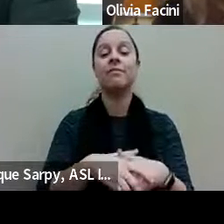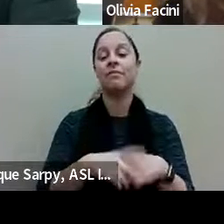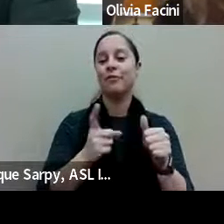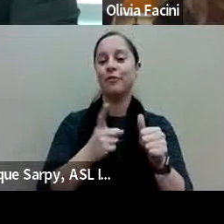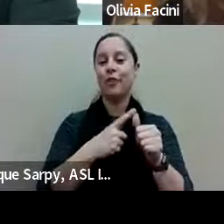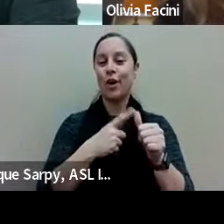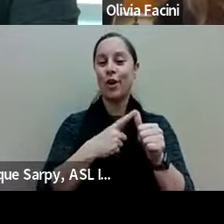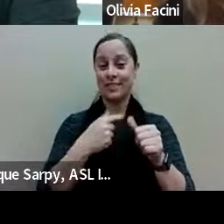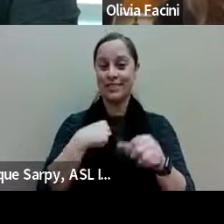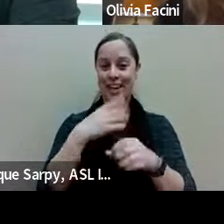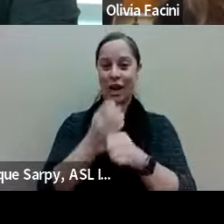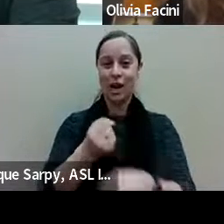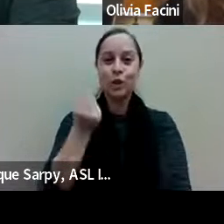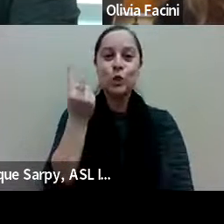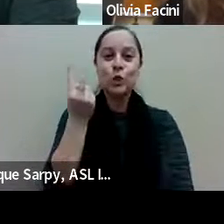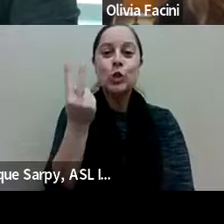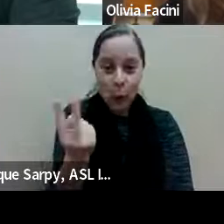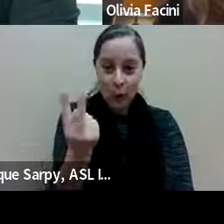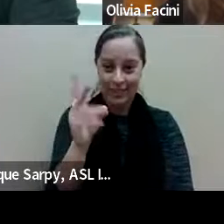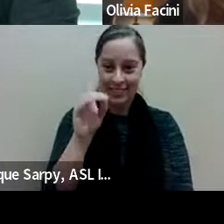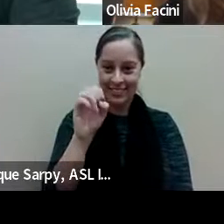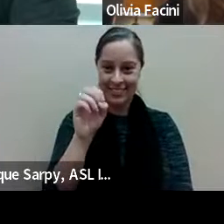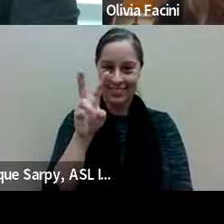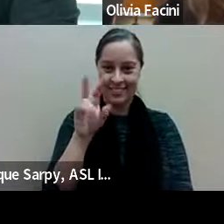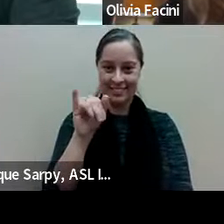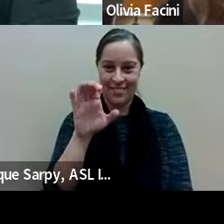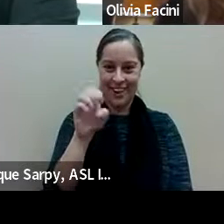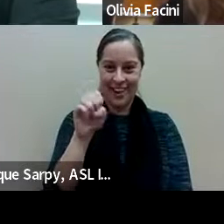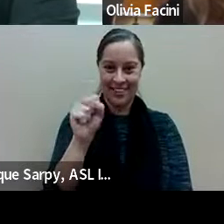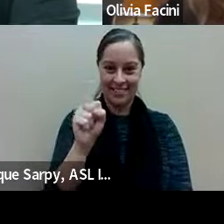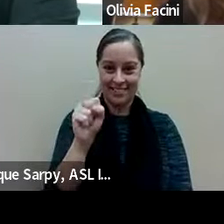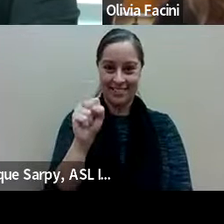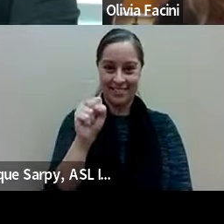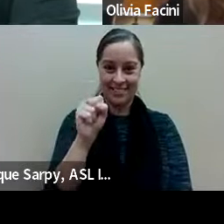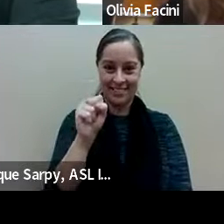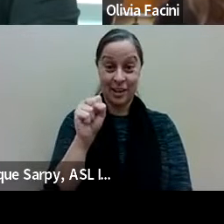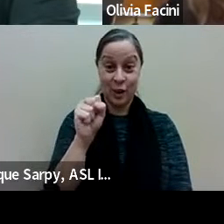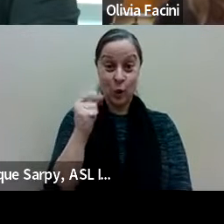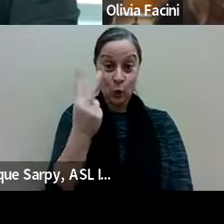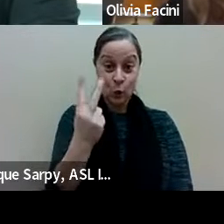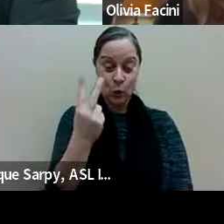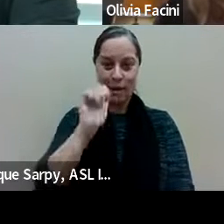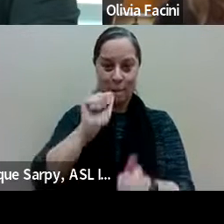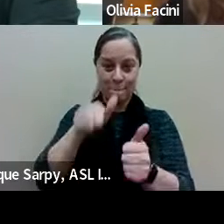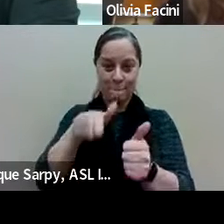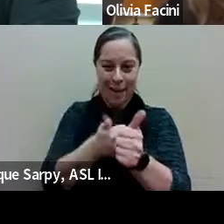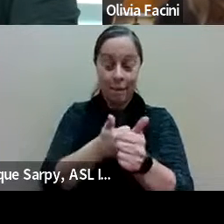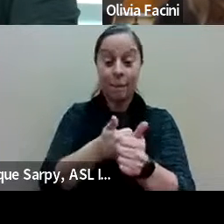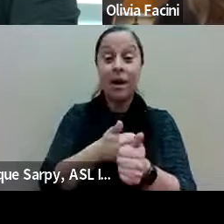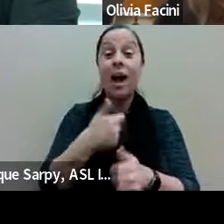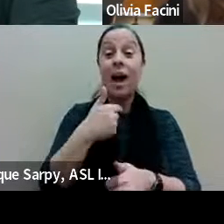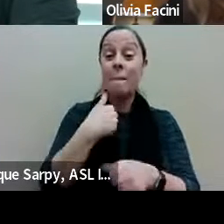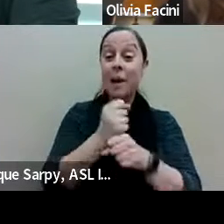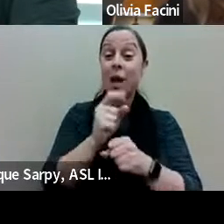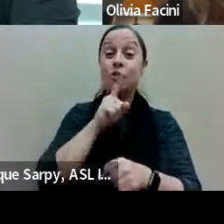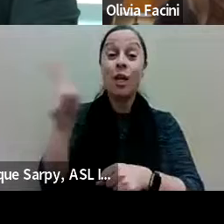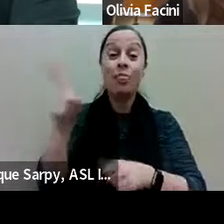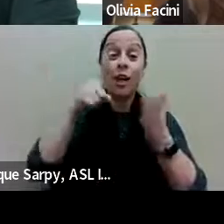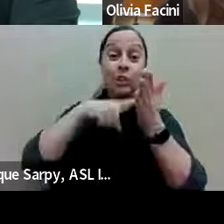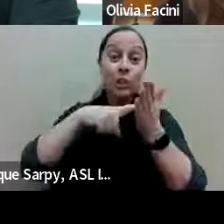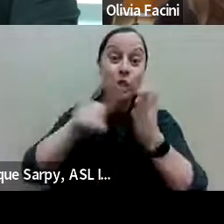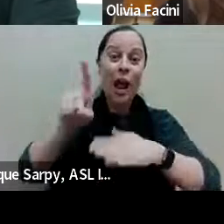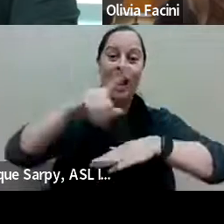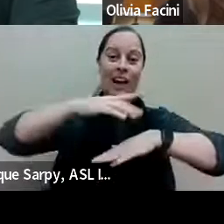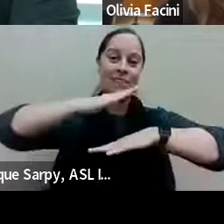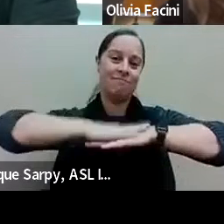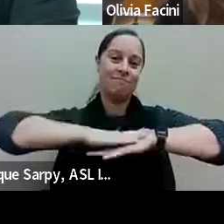usually grab 2 devices. I make sure that they check the devices at the desk,